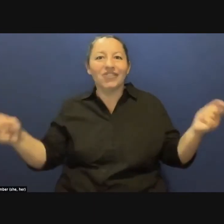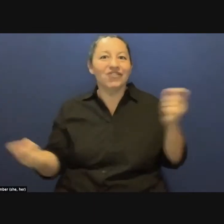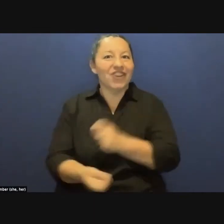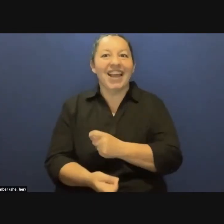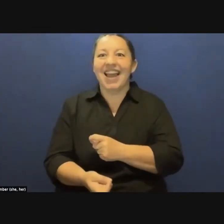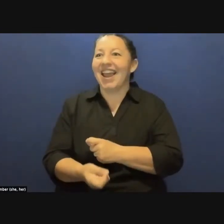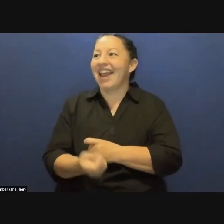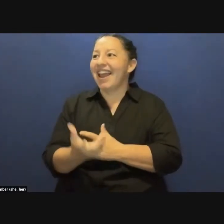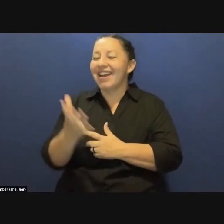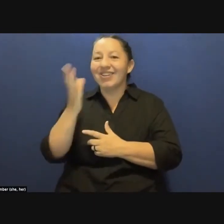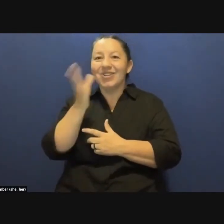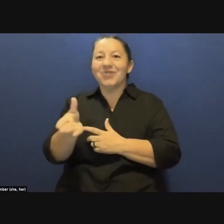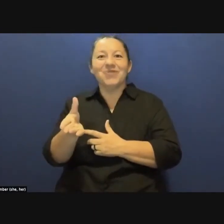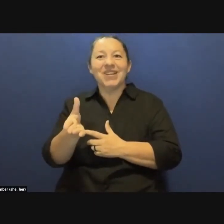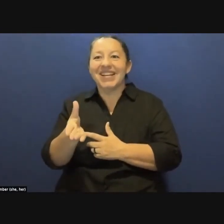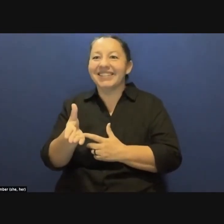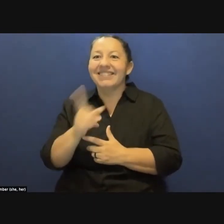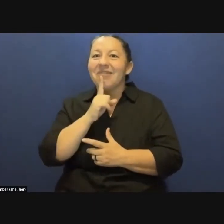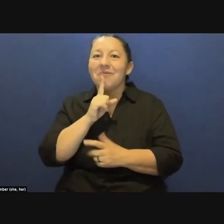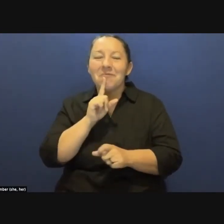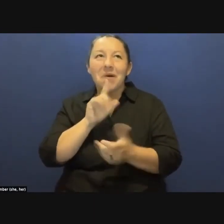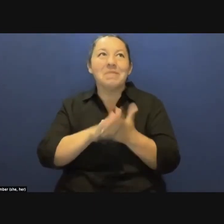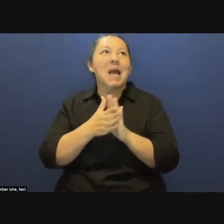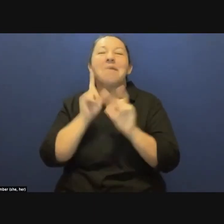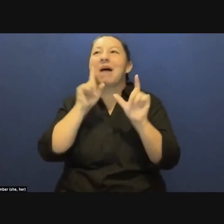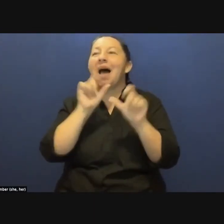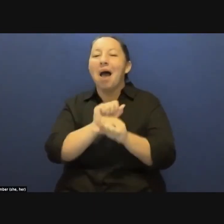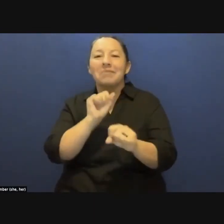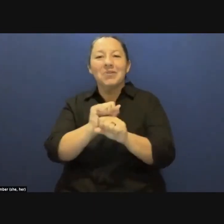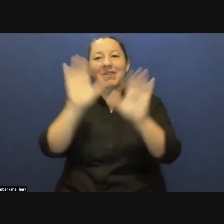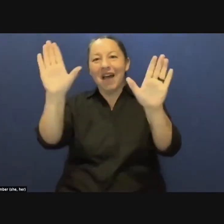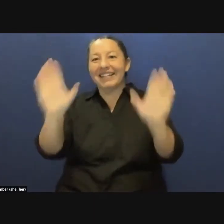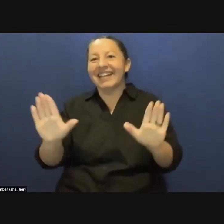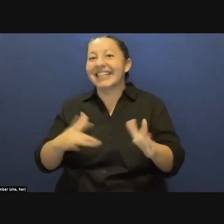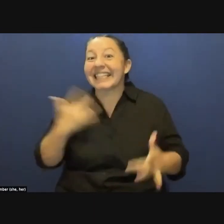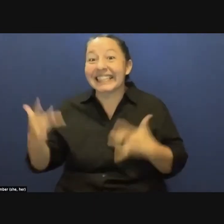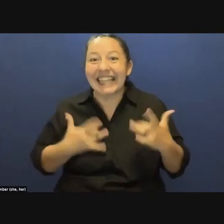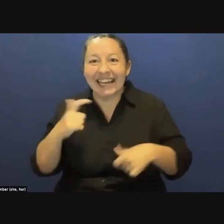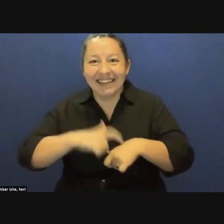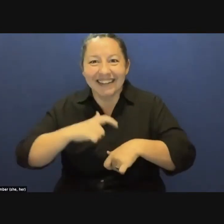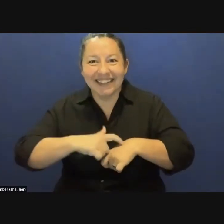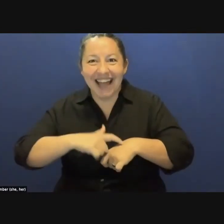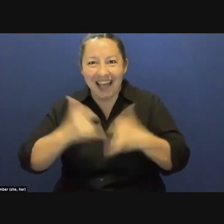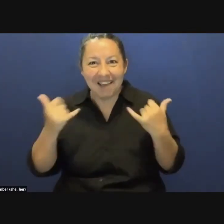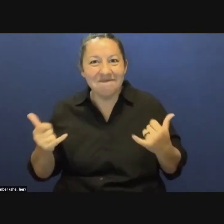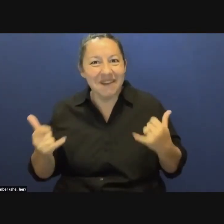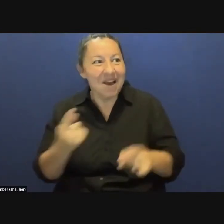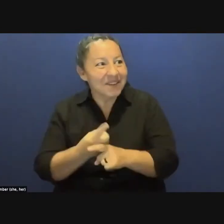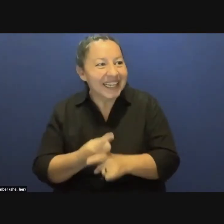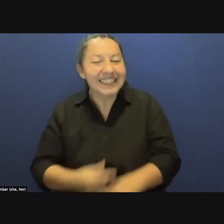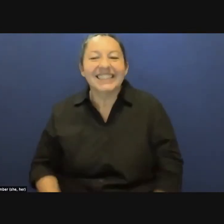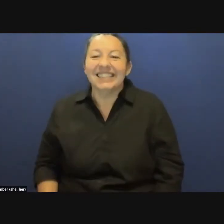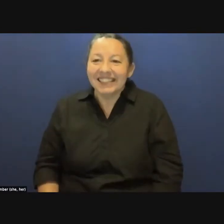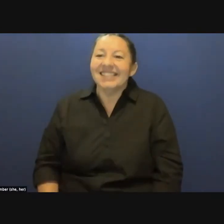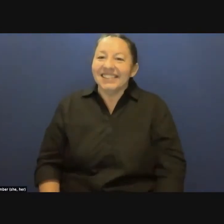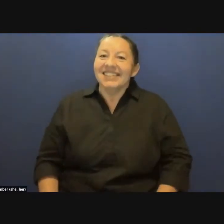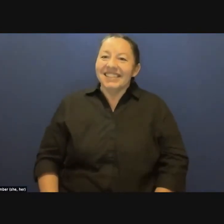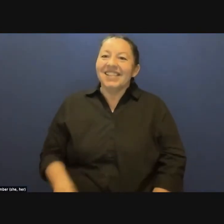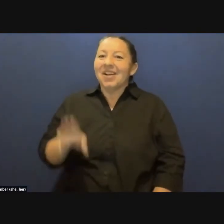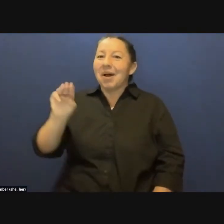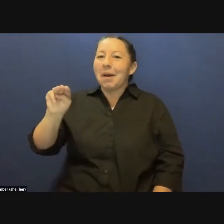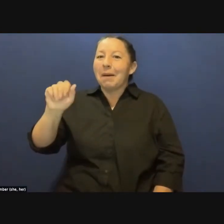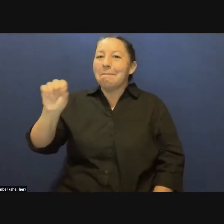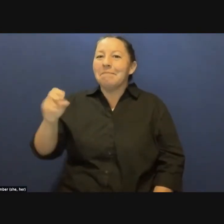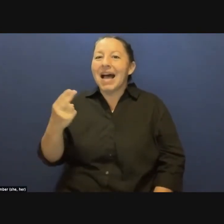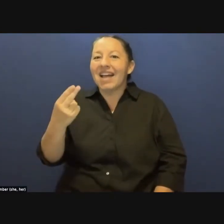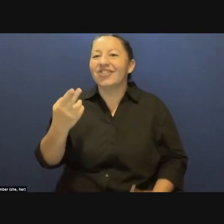get absolutely fantastic. So what an exciting time this is. And Mahesh, thank